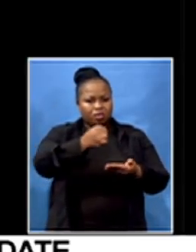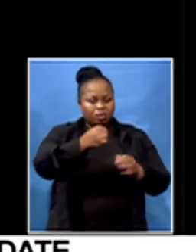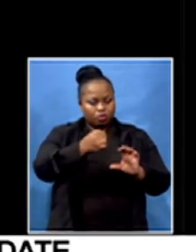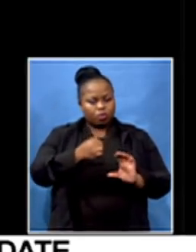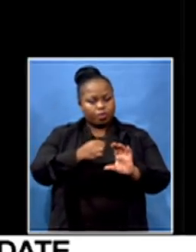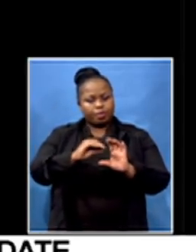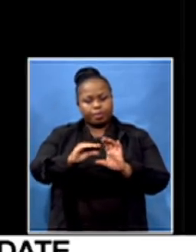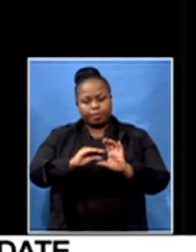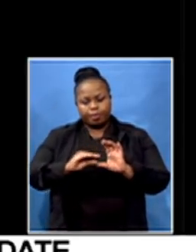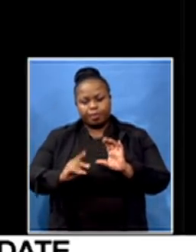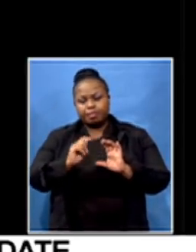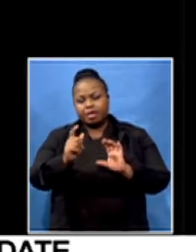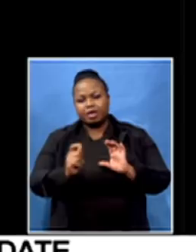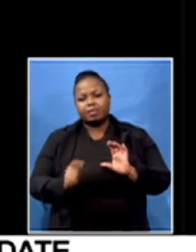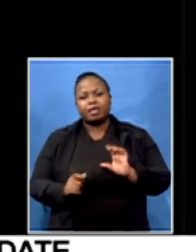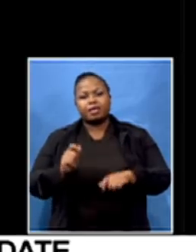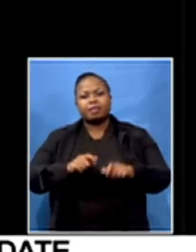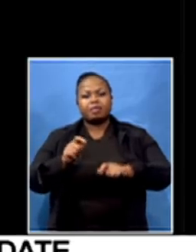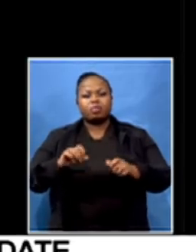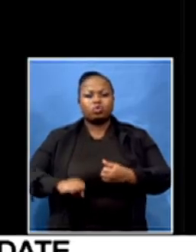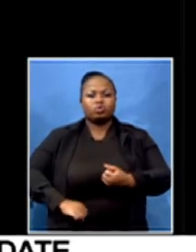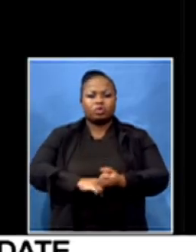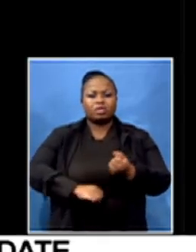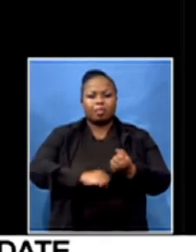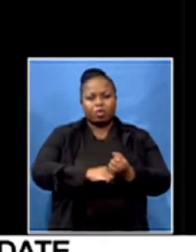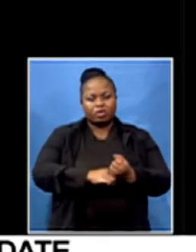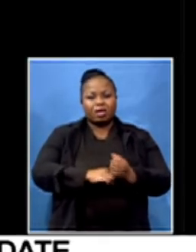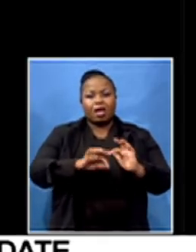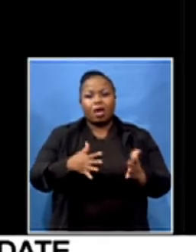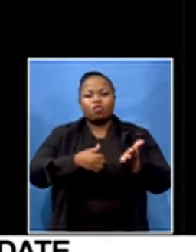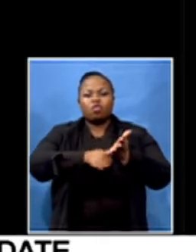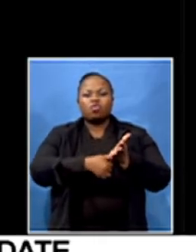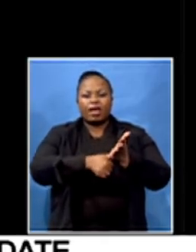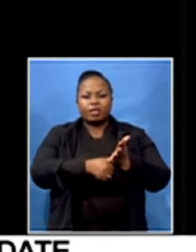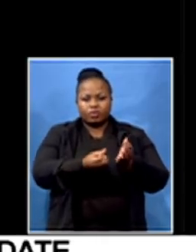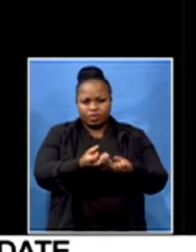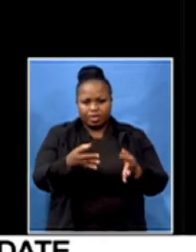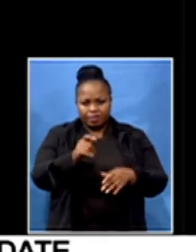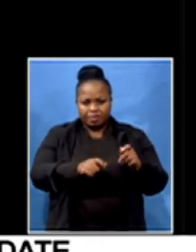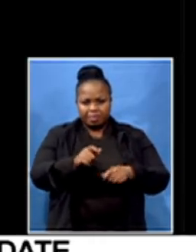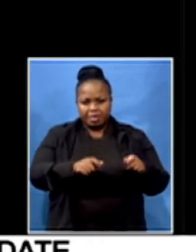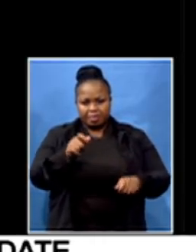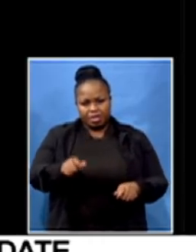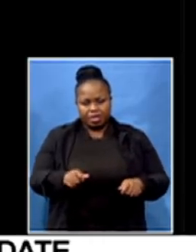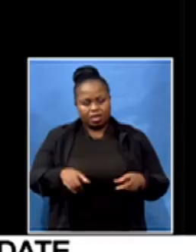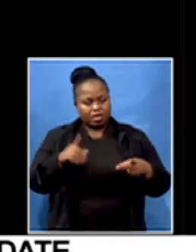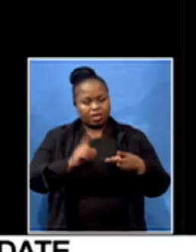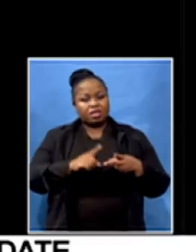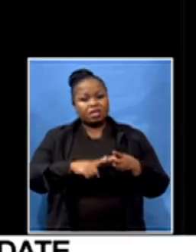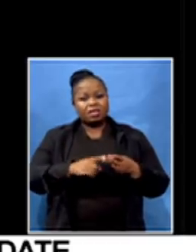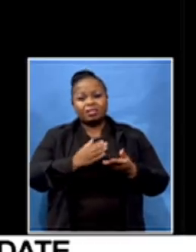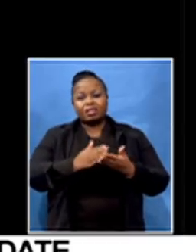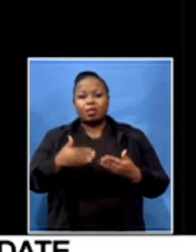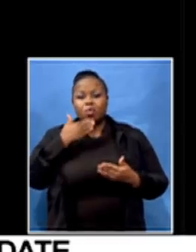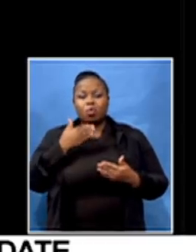additional support in terms of the social grants, as well as the assistance to those who are